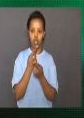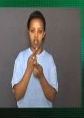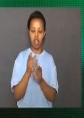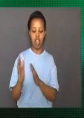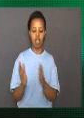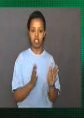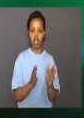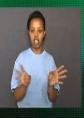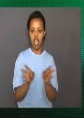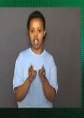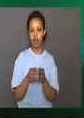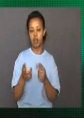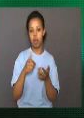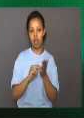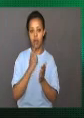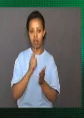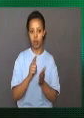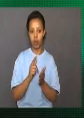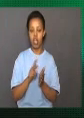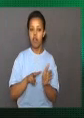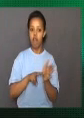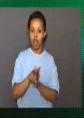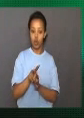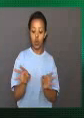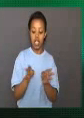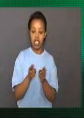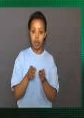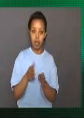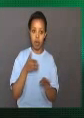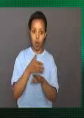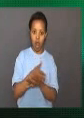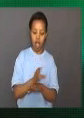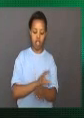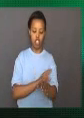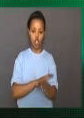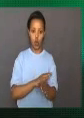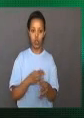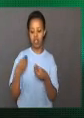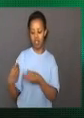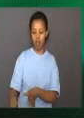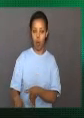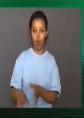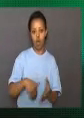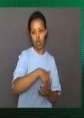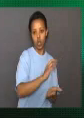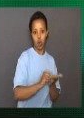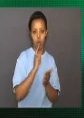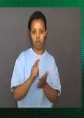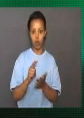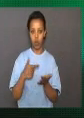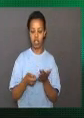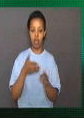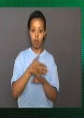Once whole viruses are assembled, they leave the cell by lysis, or